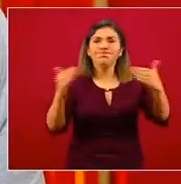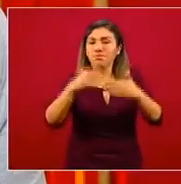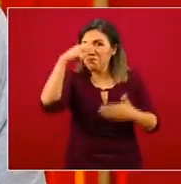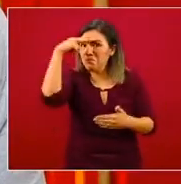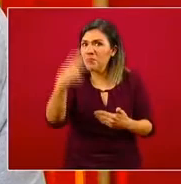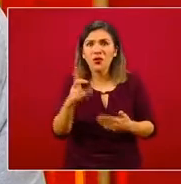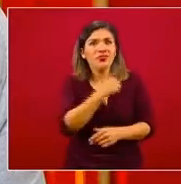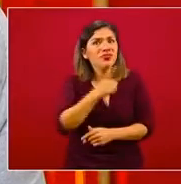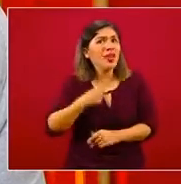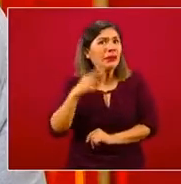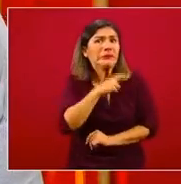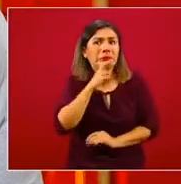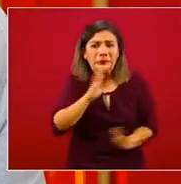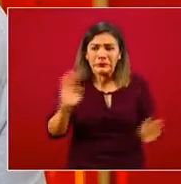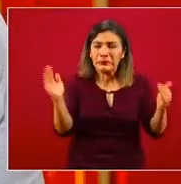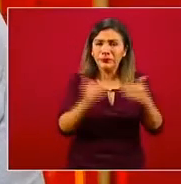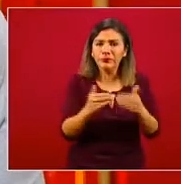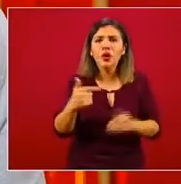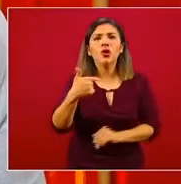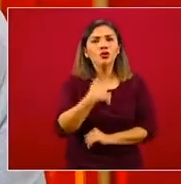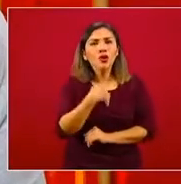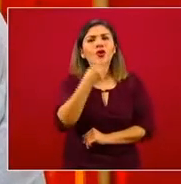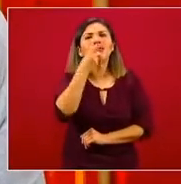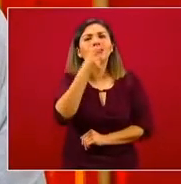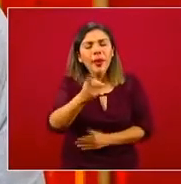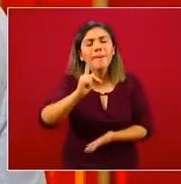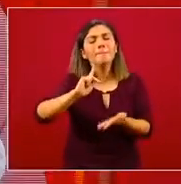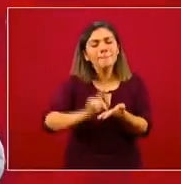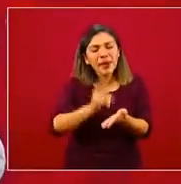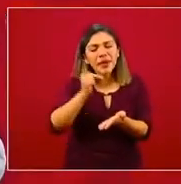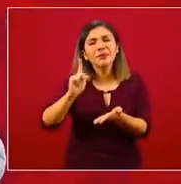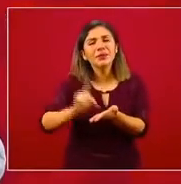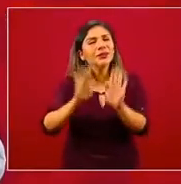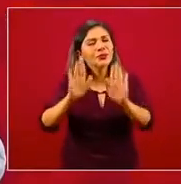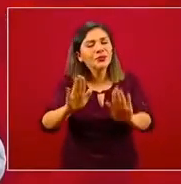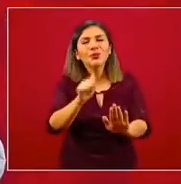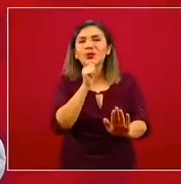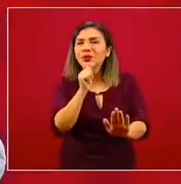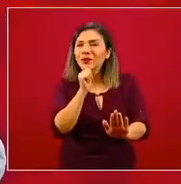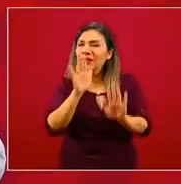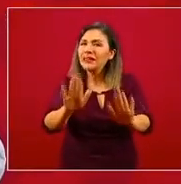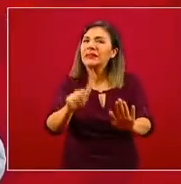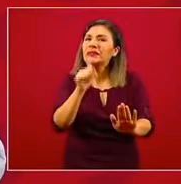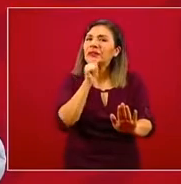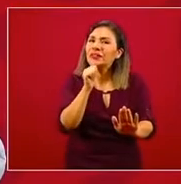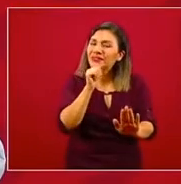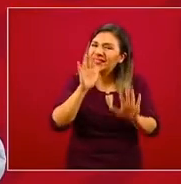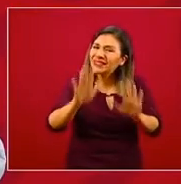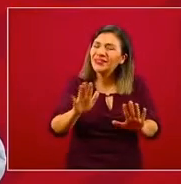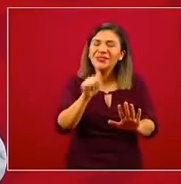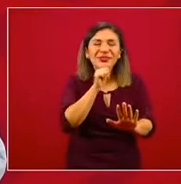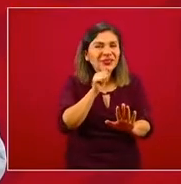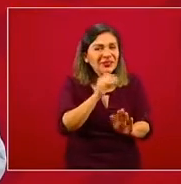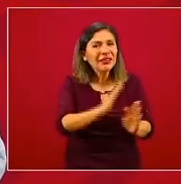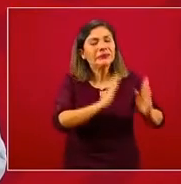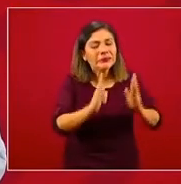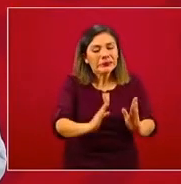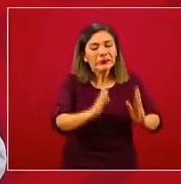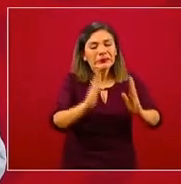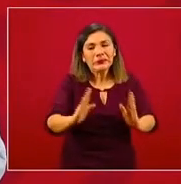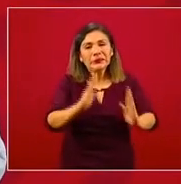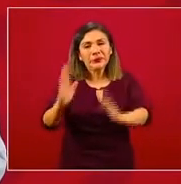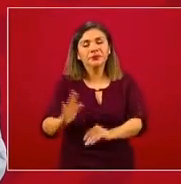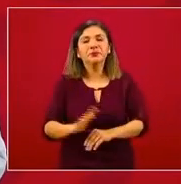closing socioeconomic activities in Mexico. And we kept saying, not yet, not